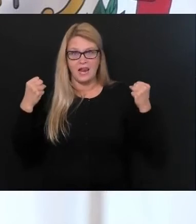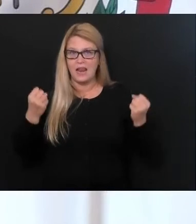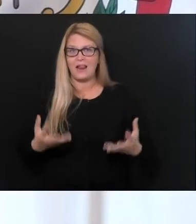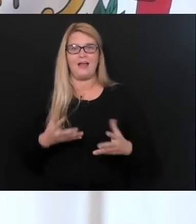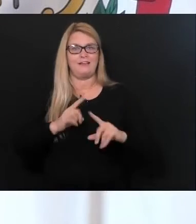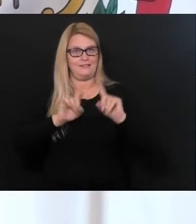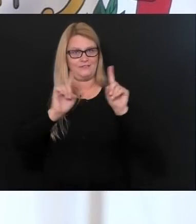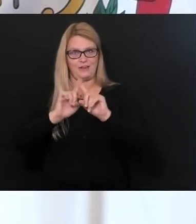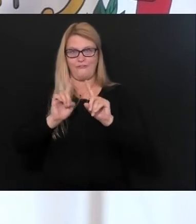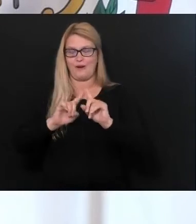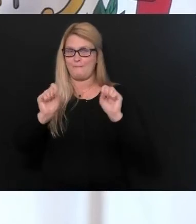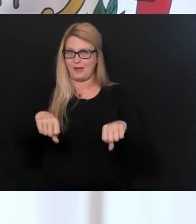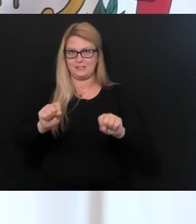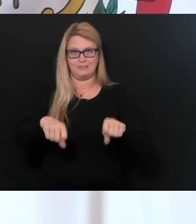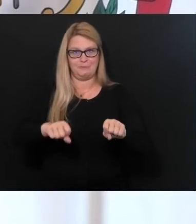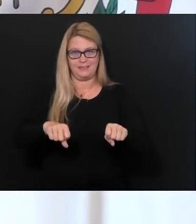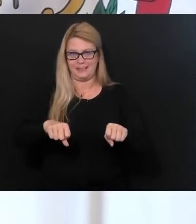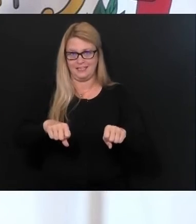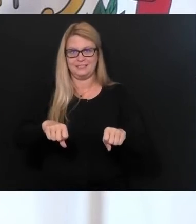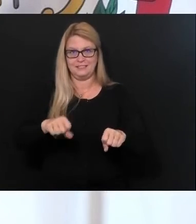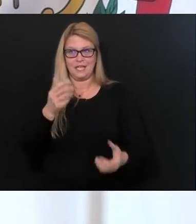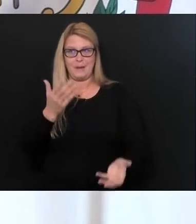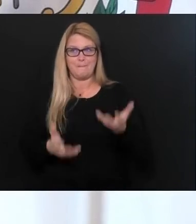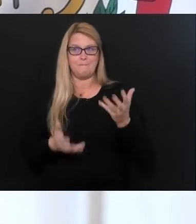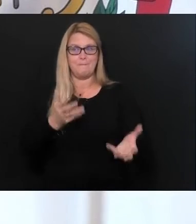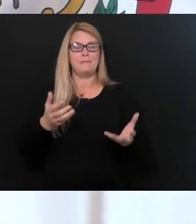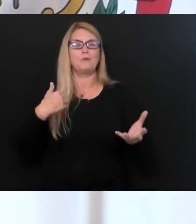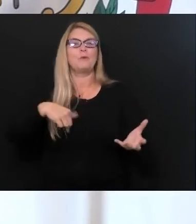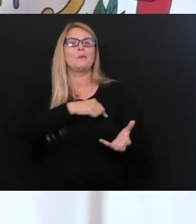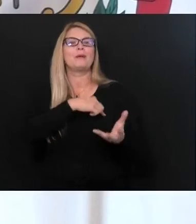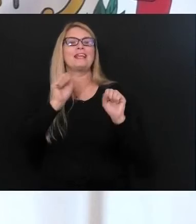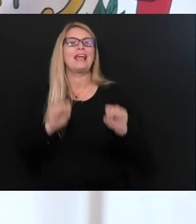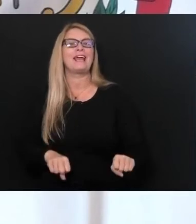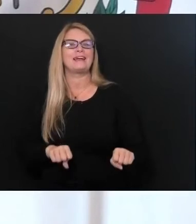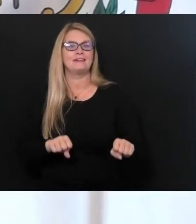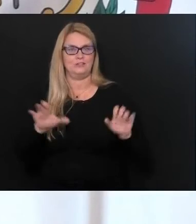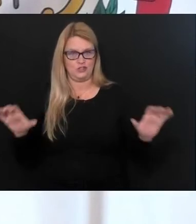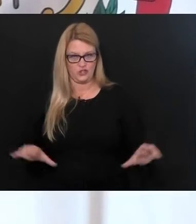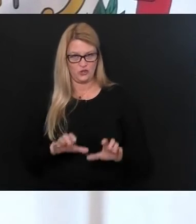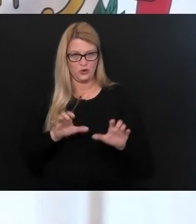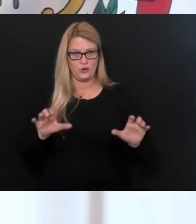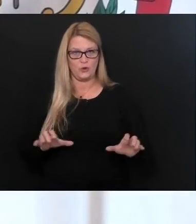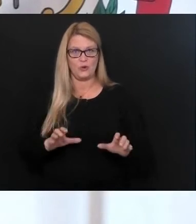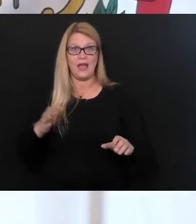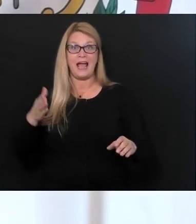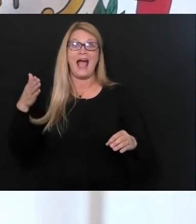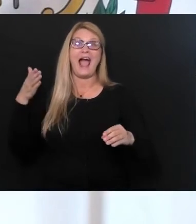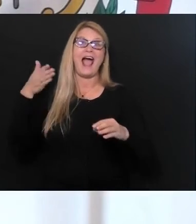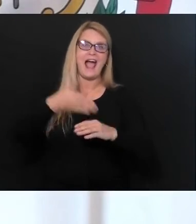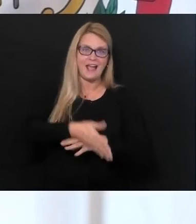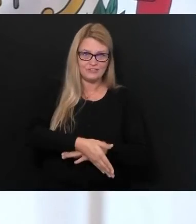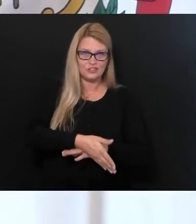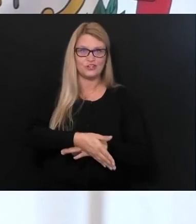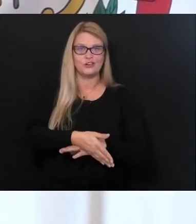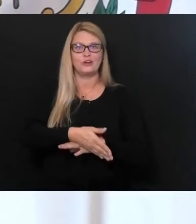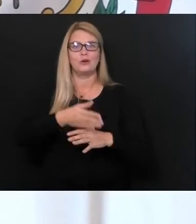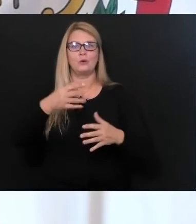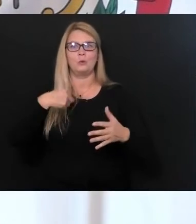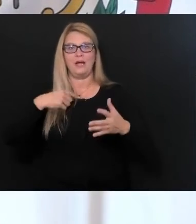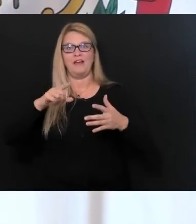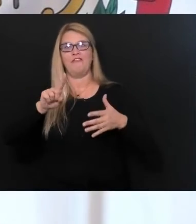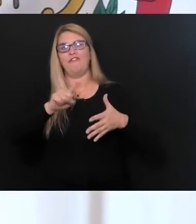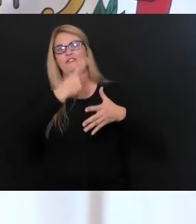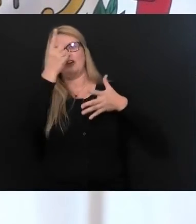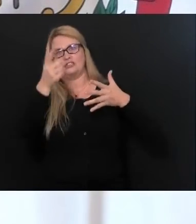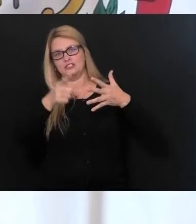different possibilities here of maybe what we can do after we go through,